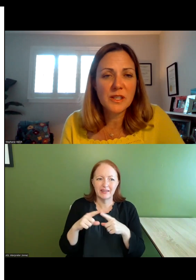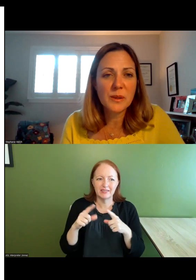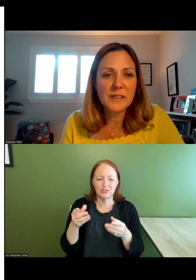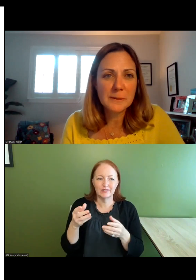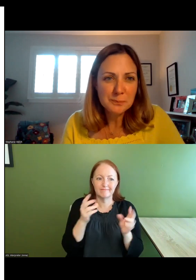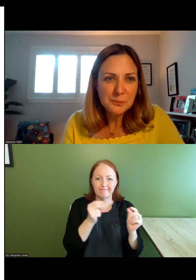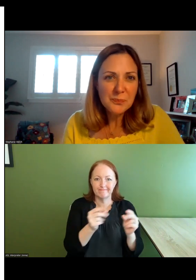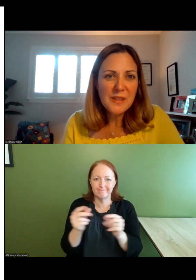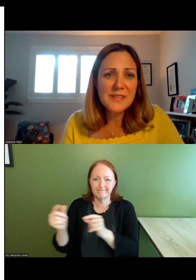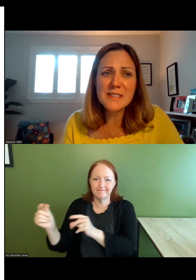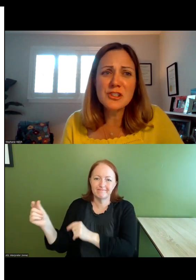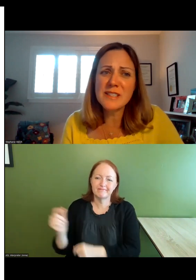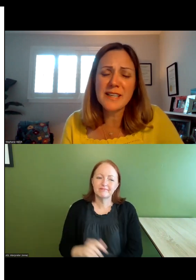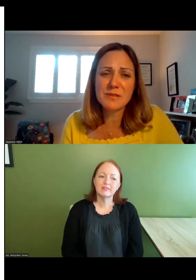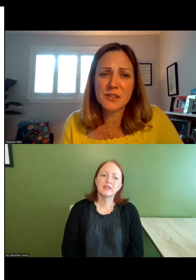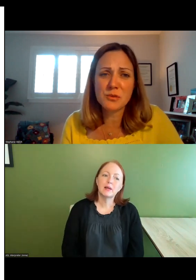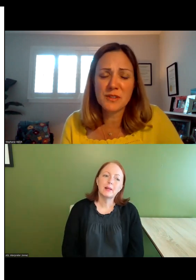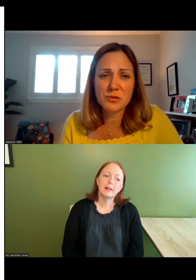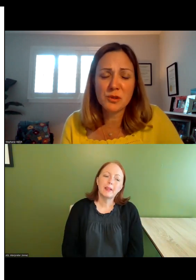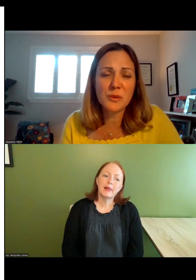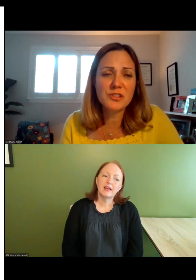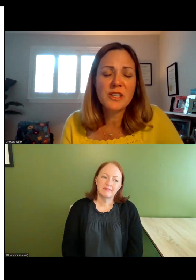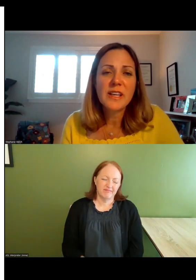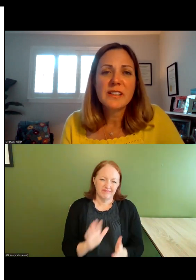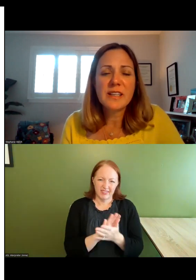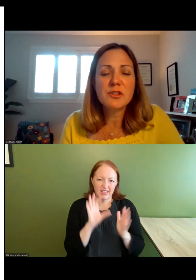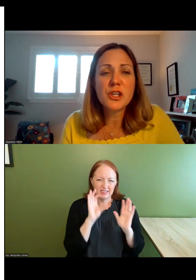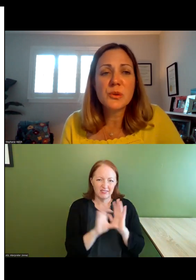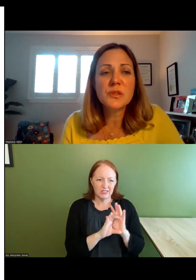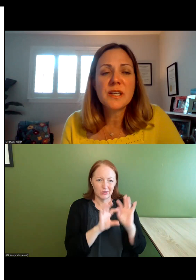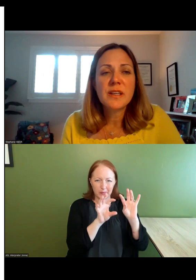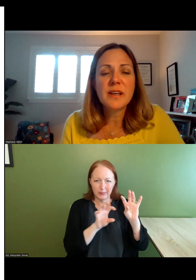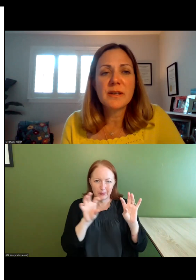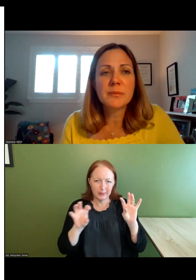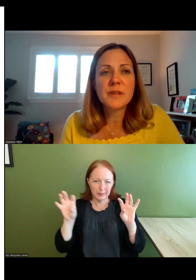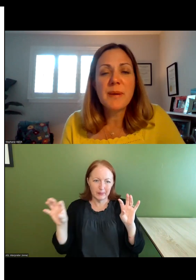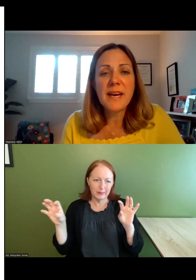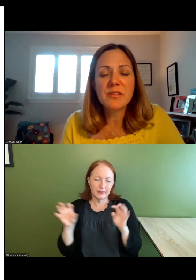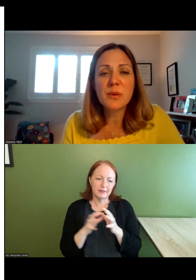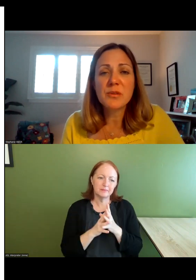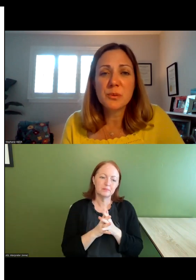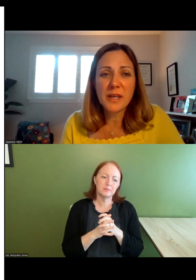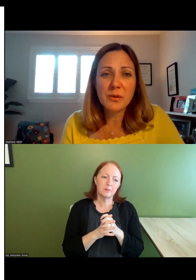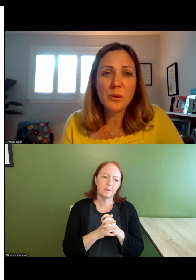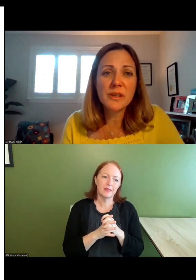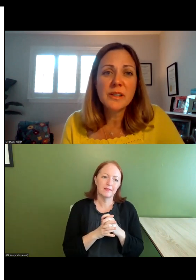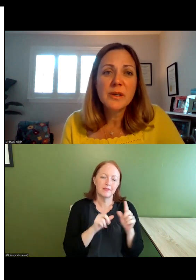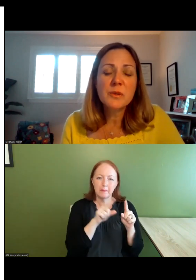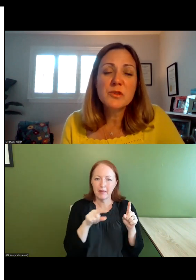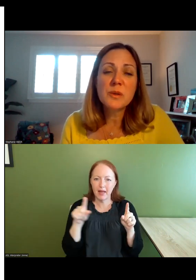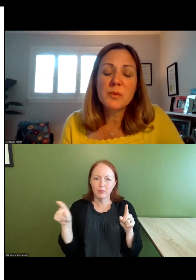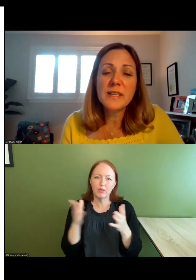through these pretty quickly. This is just a nice visual which kind of shows the pathway through care